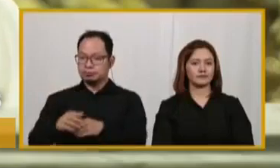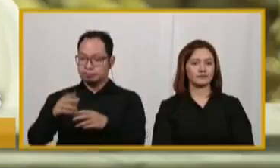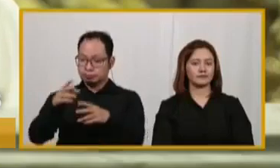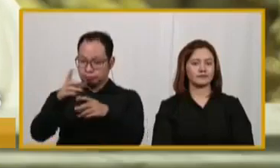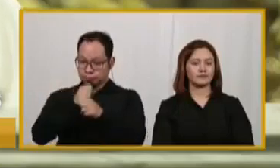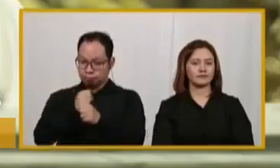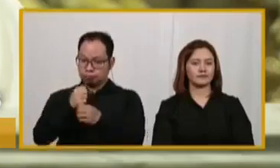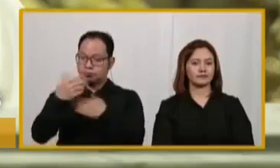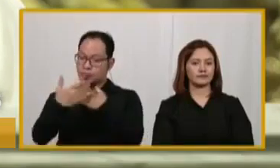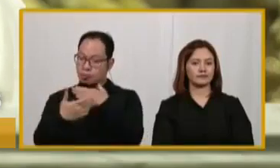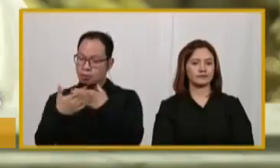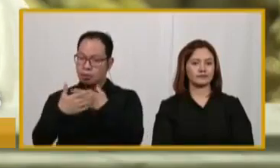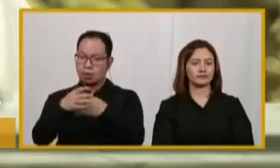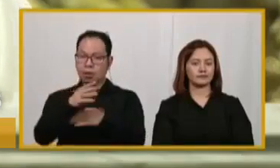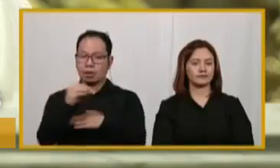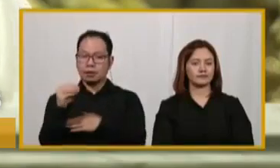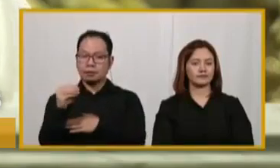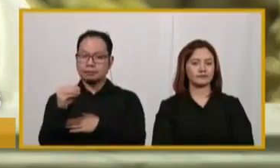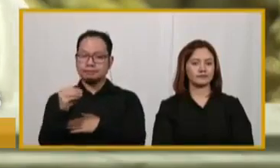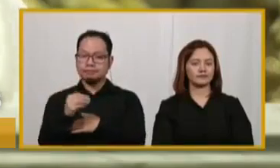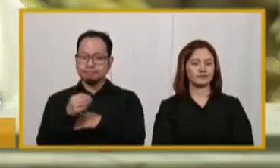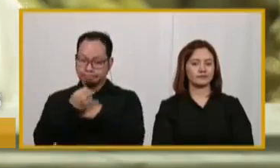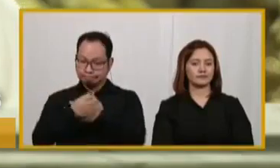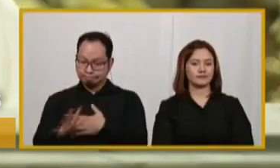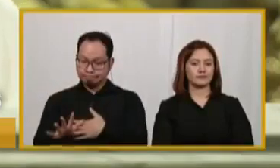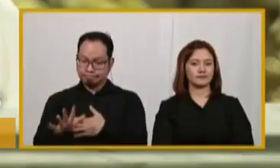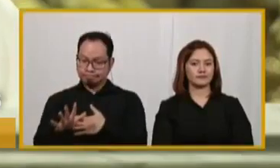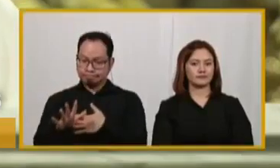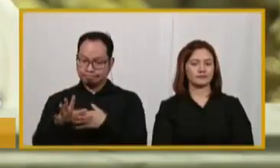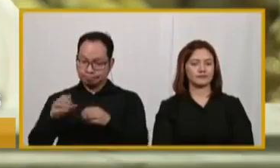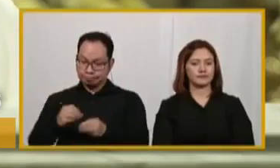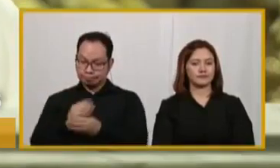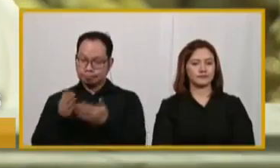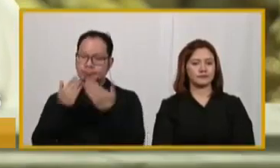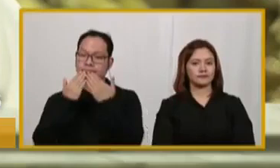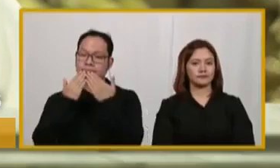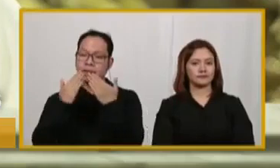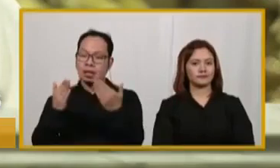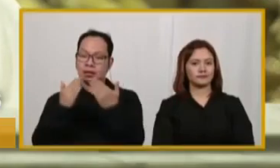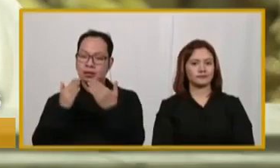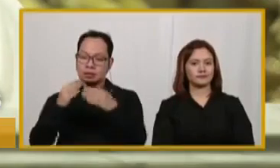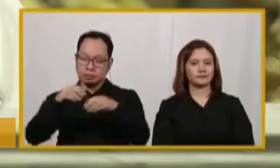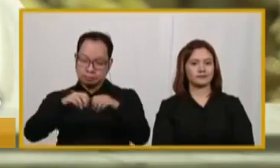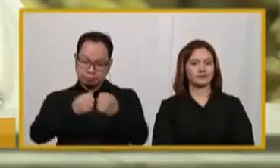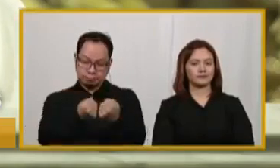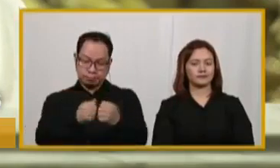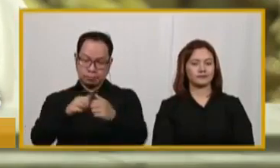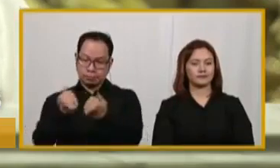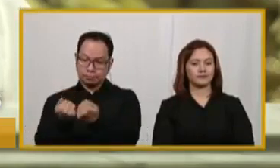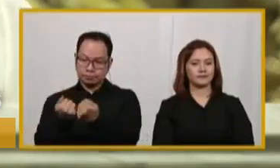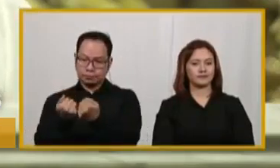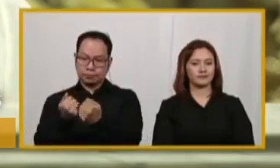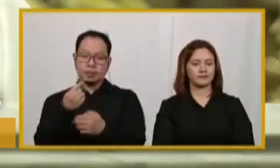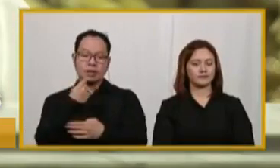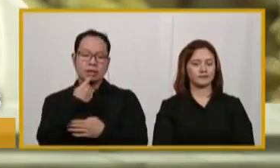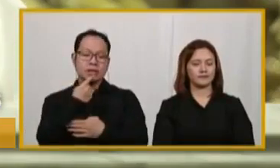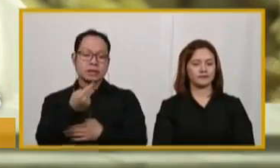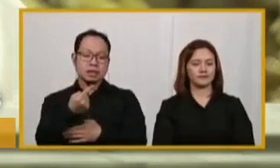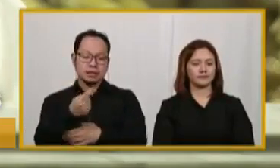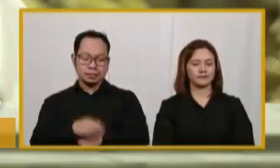bread, and after he had given thanks, broke it, and